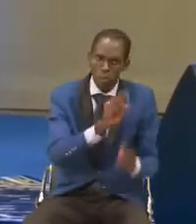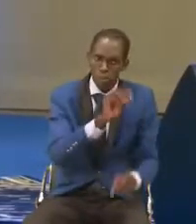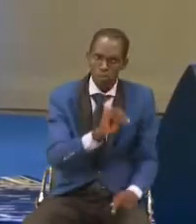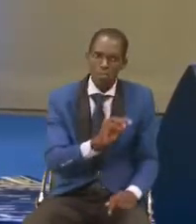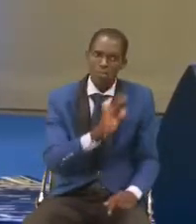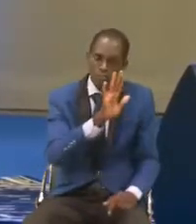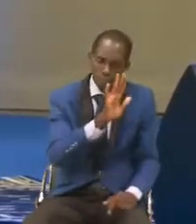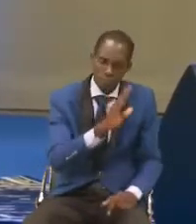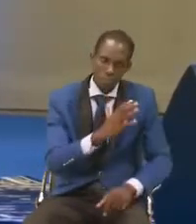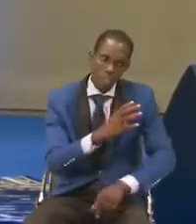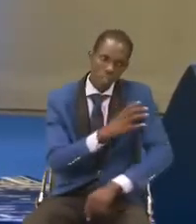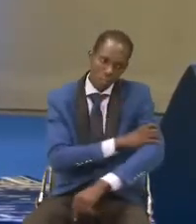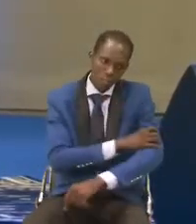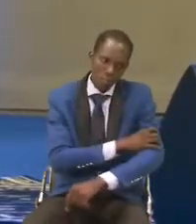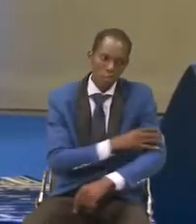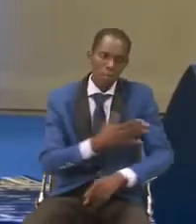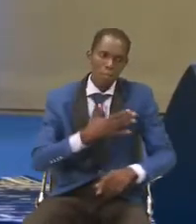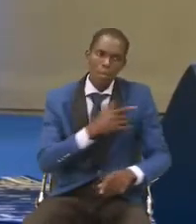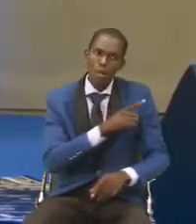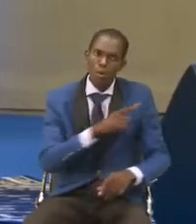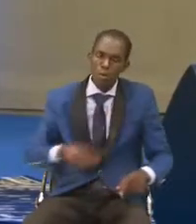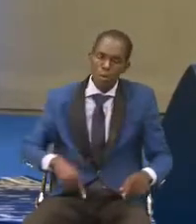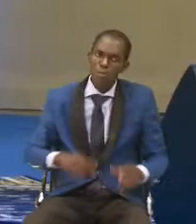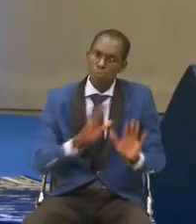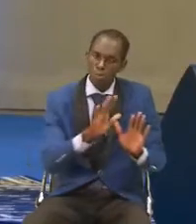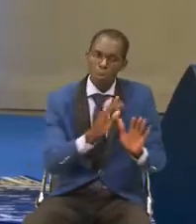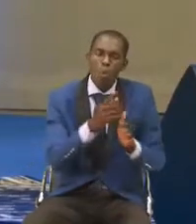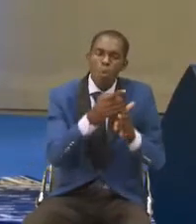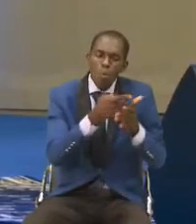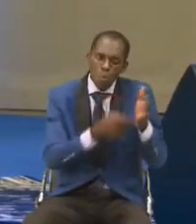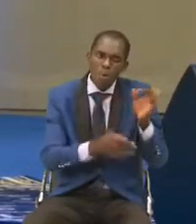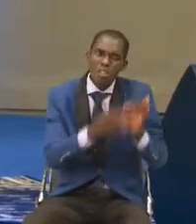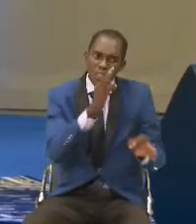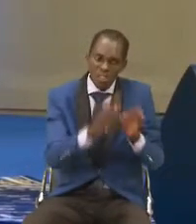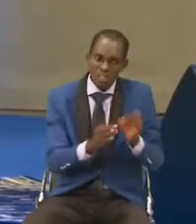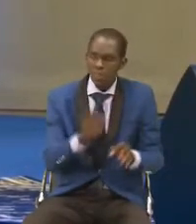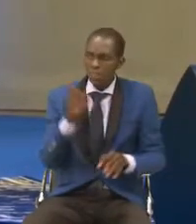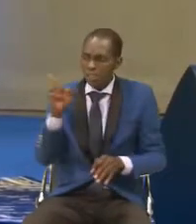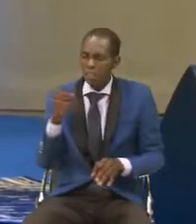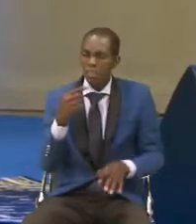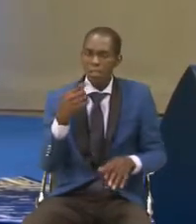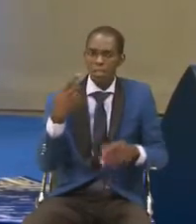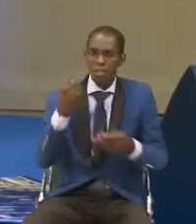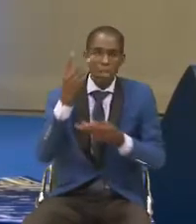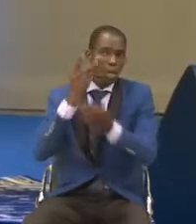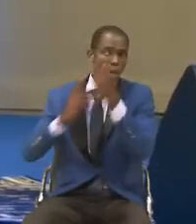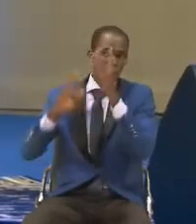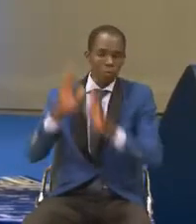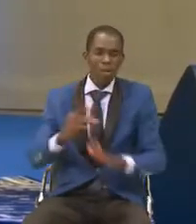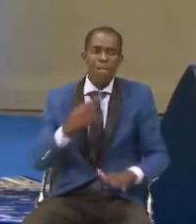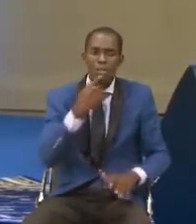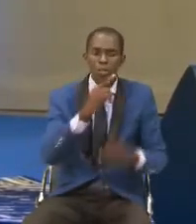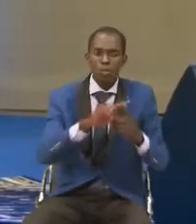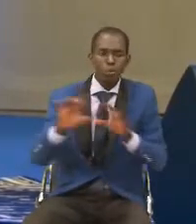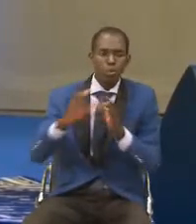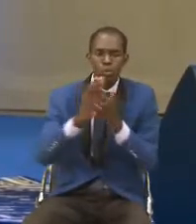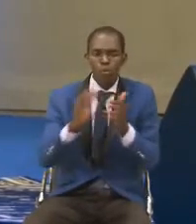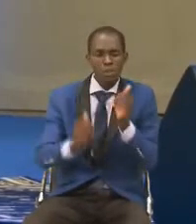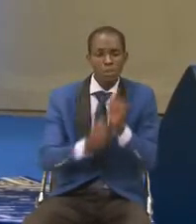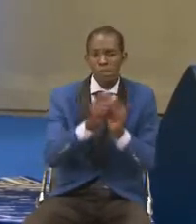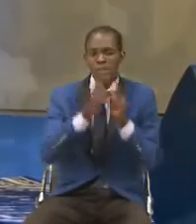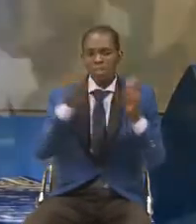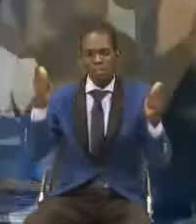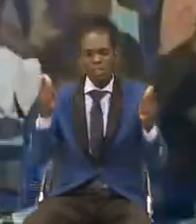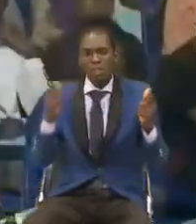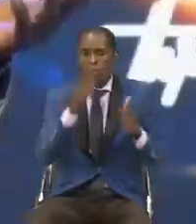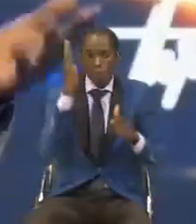so they came and said, my lord, captain, what if the man, the prophet, I told you to